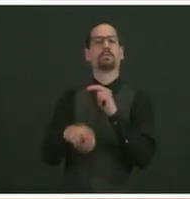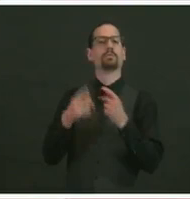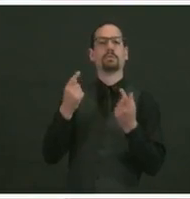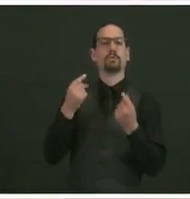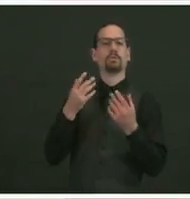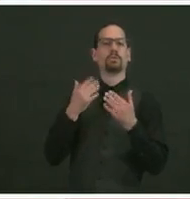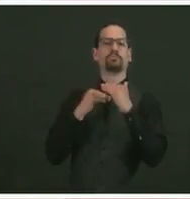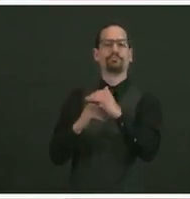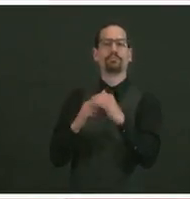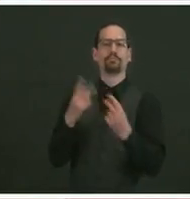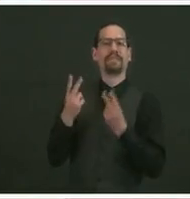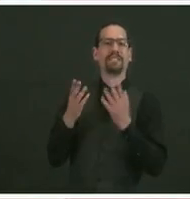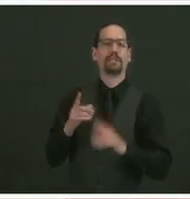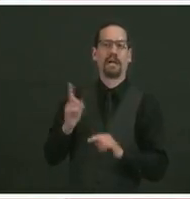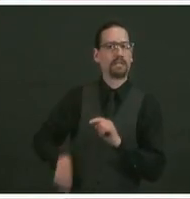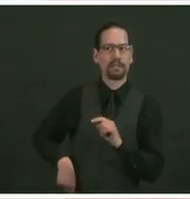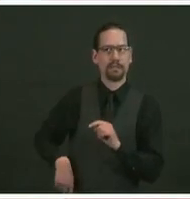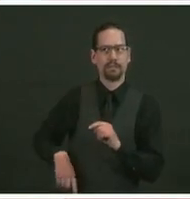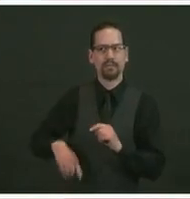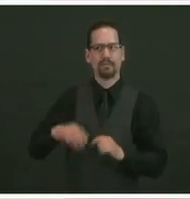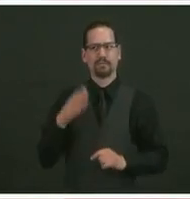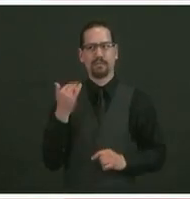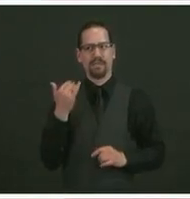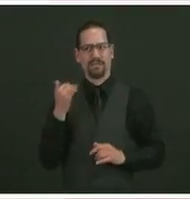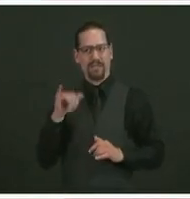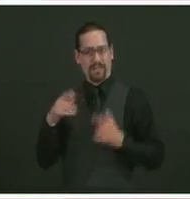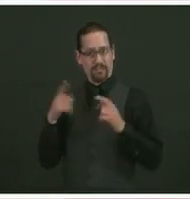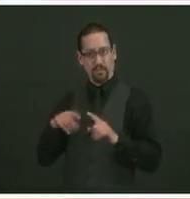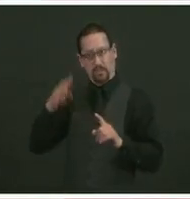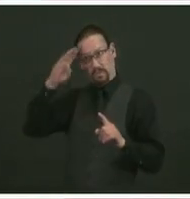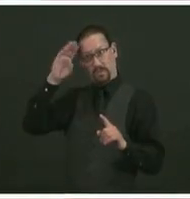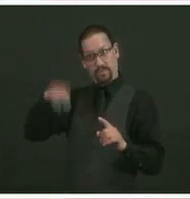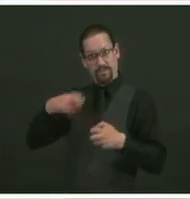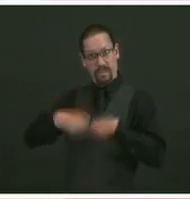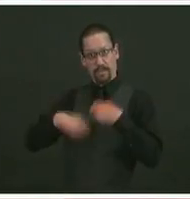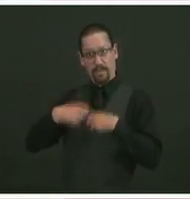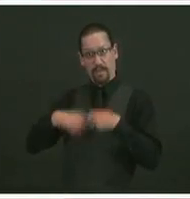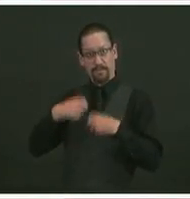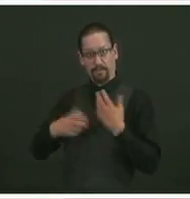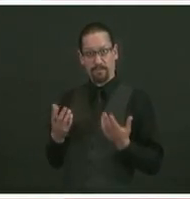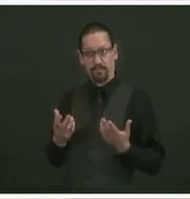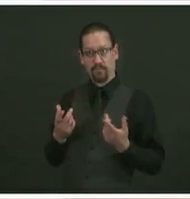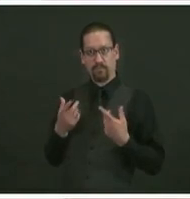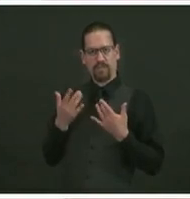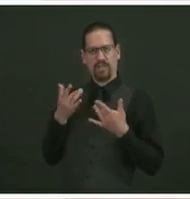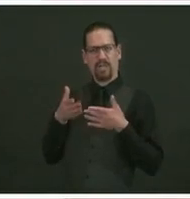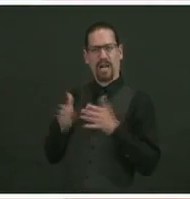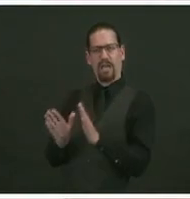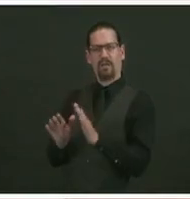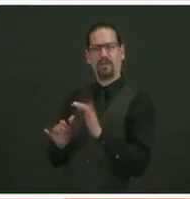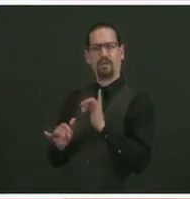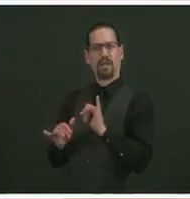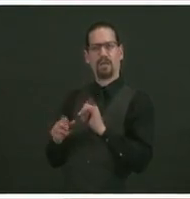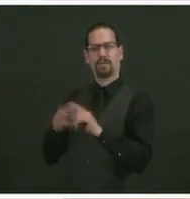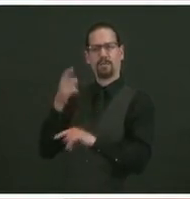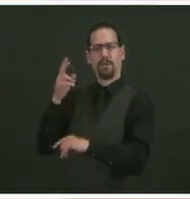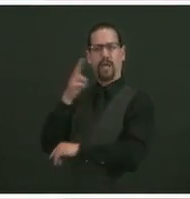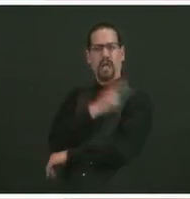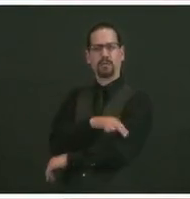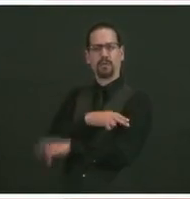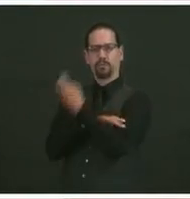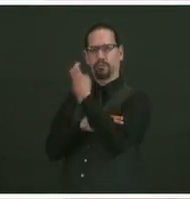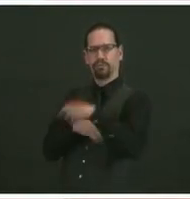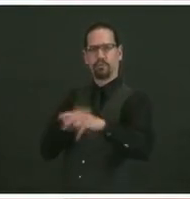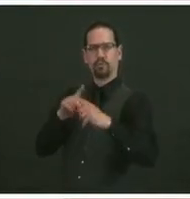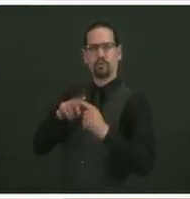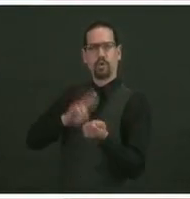was a problem to let people into nursing homes, but also let people in from the hospitals, and what was the thinking at this point? Well, now we've